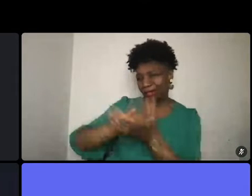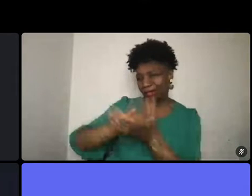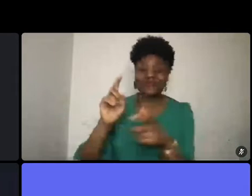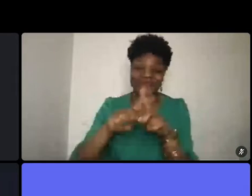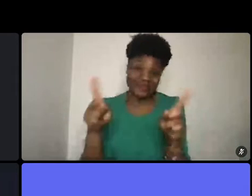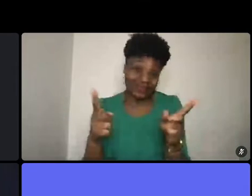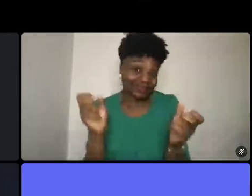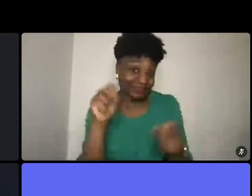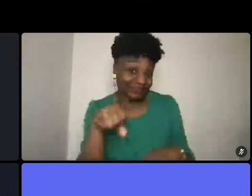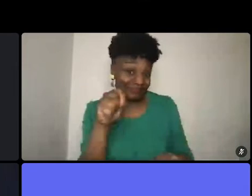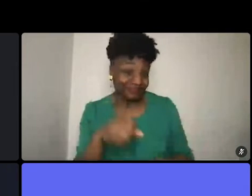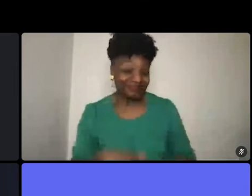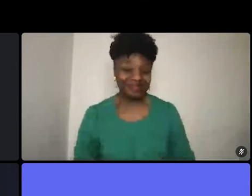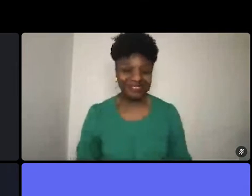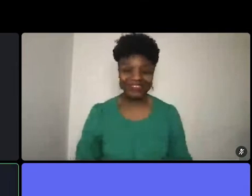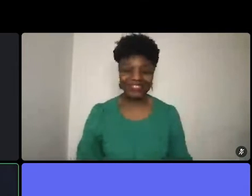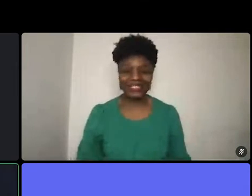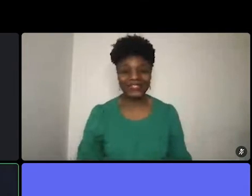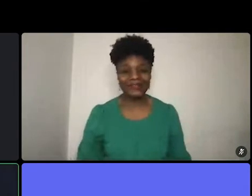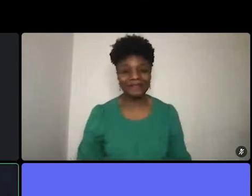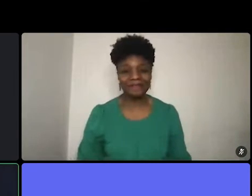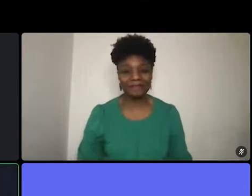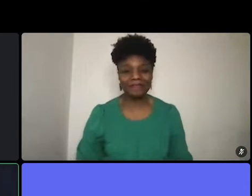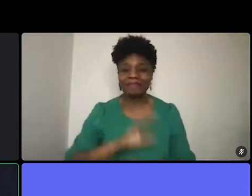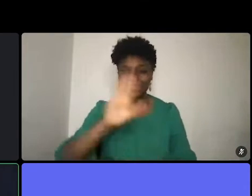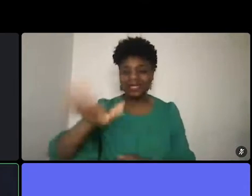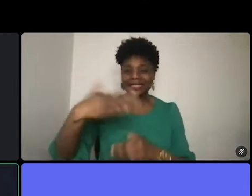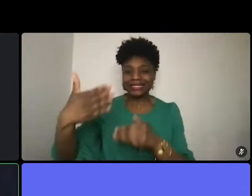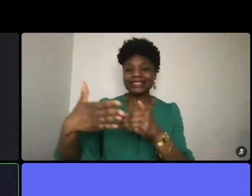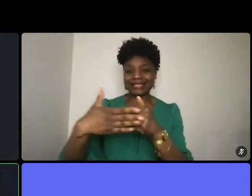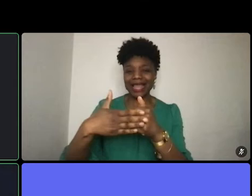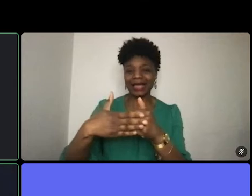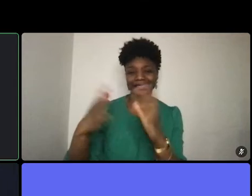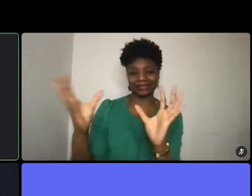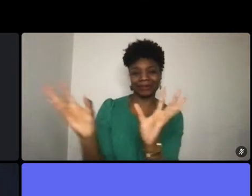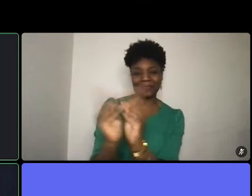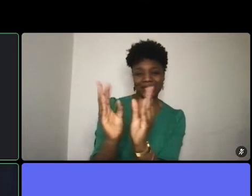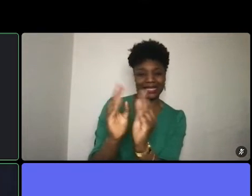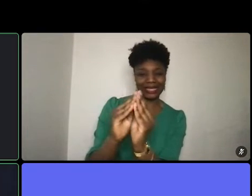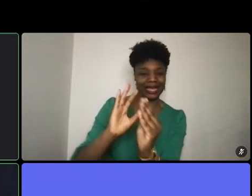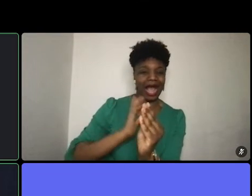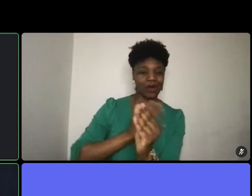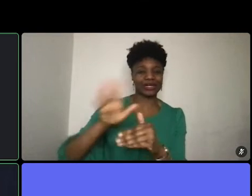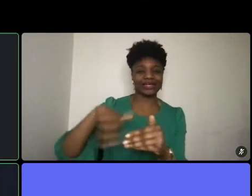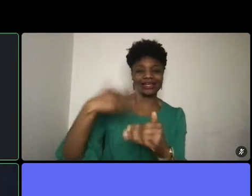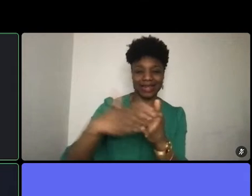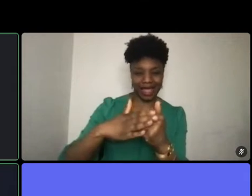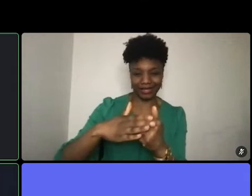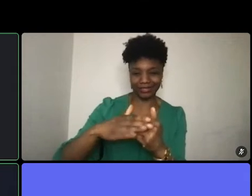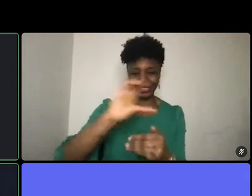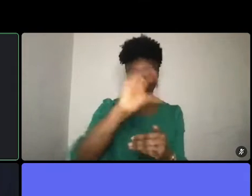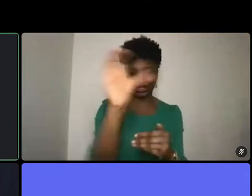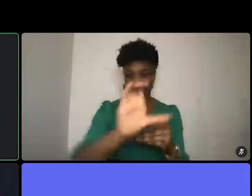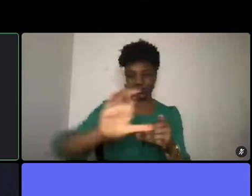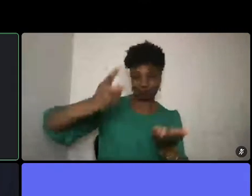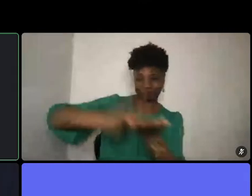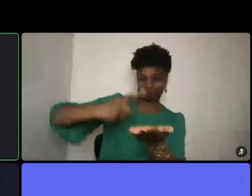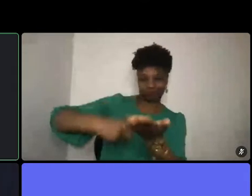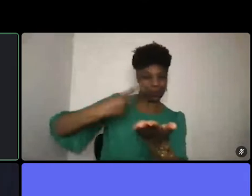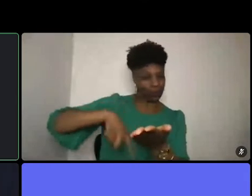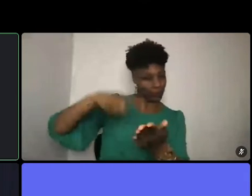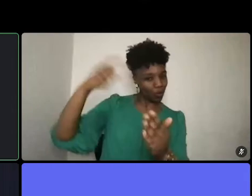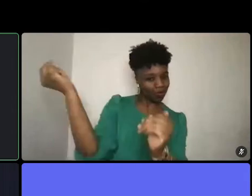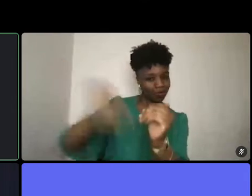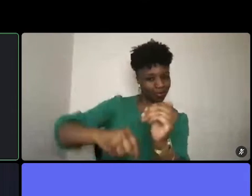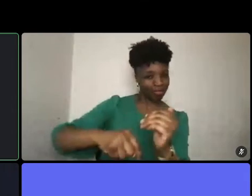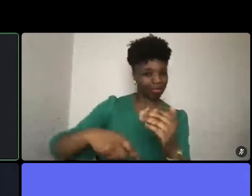we definitely need to. Next time you come back here, there, bro, we're going to go whew. even deeper on Yeah, we're gonna have to that. have him back because Yeah, we gotta go he deeper didn't on let